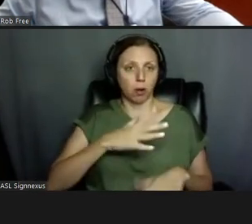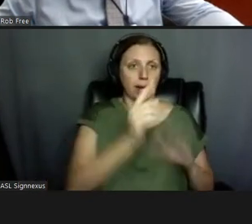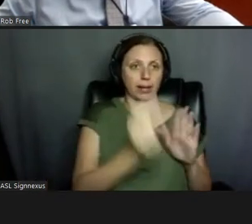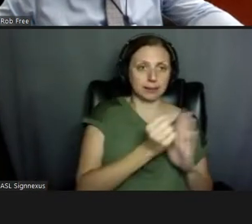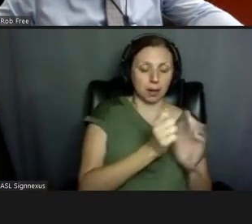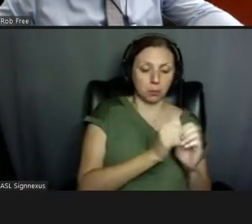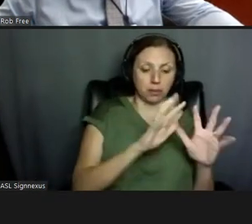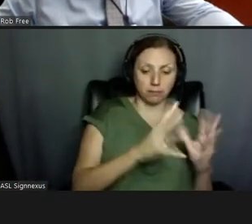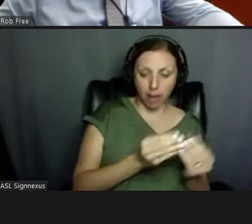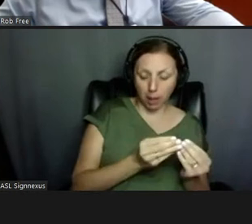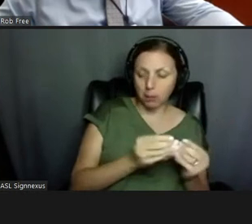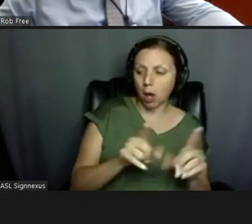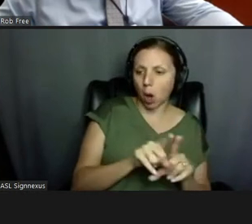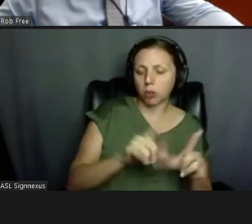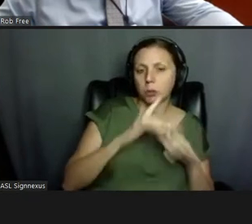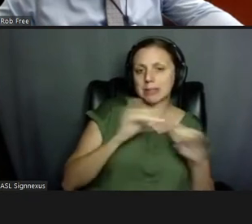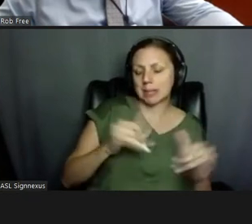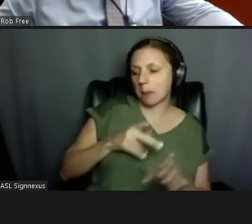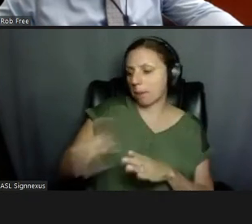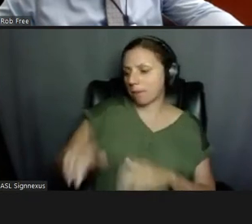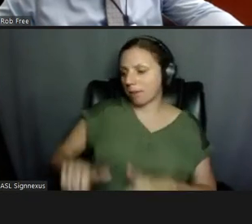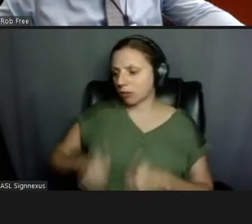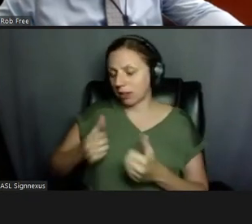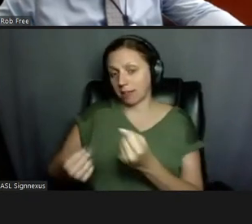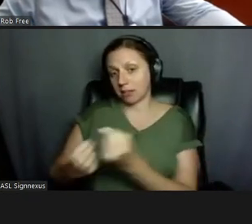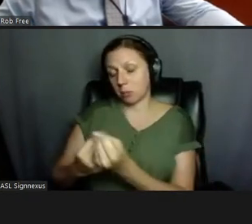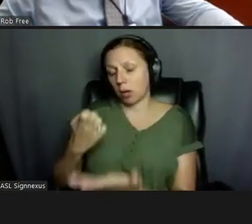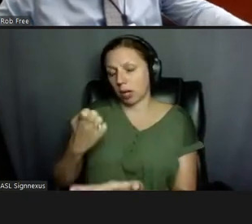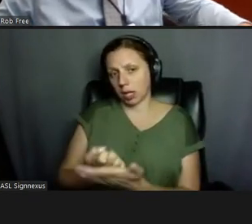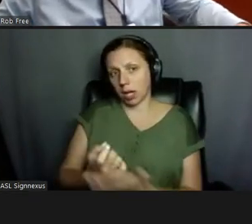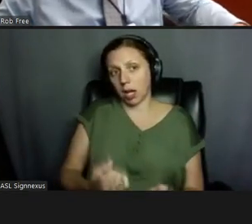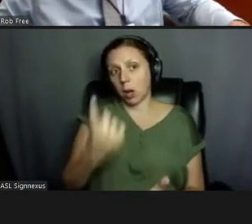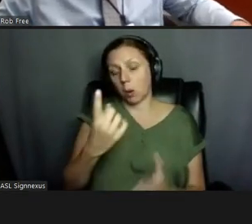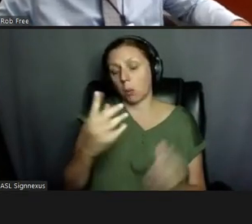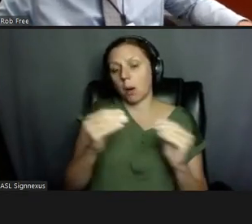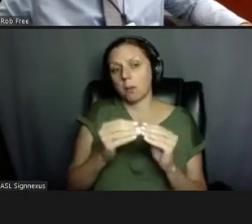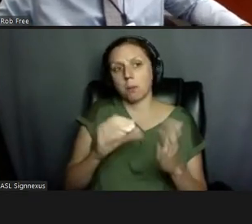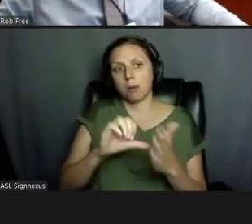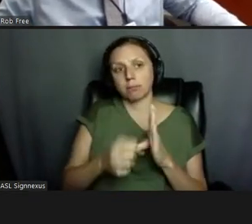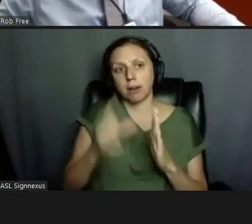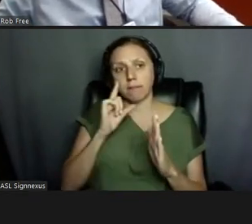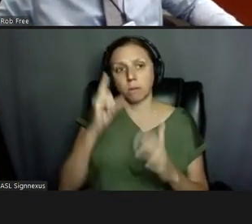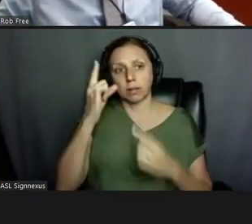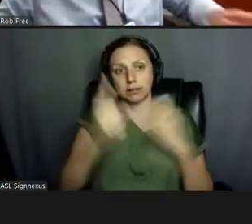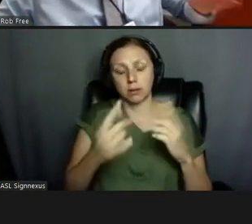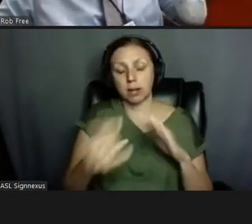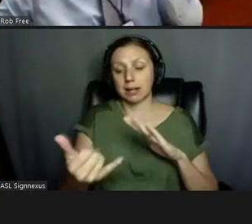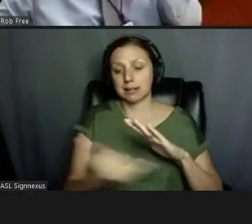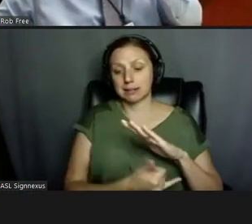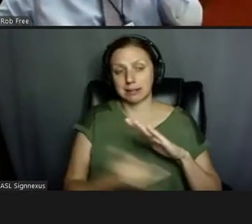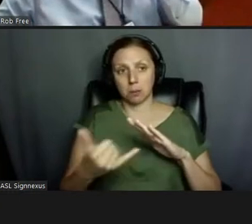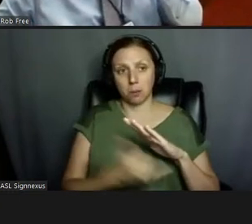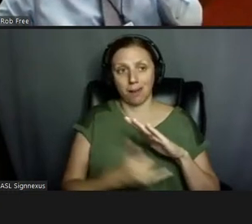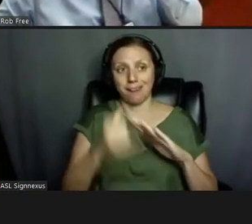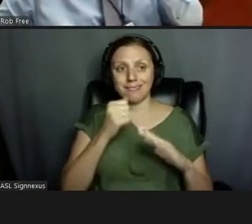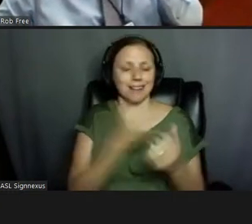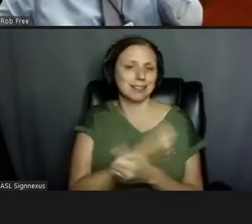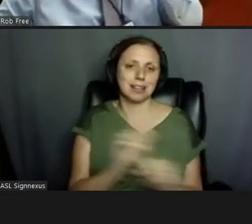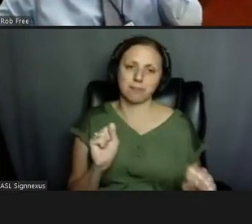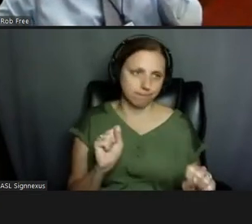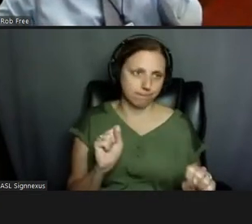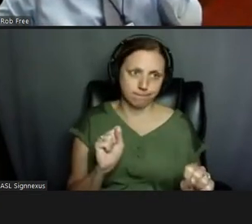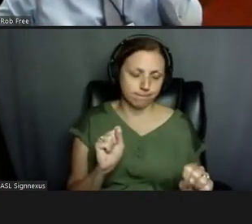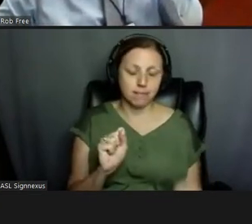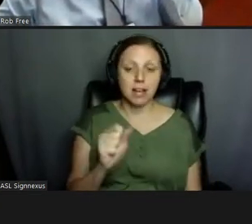the economy. And I would just like to offer one more point for consideration. The subway is not safe. And as an